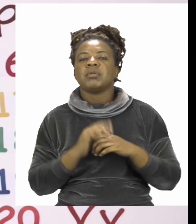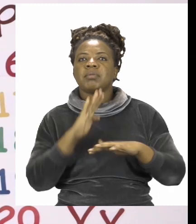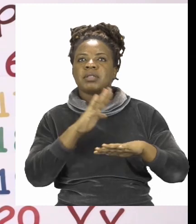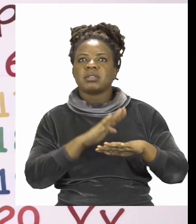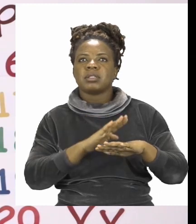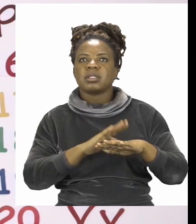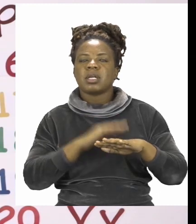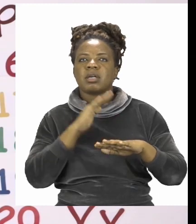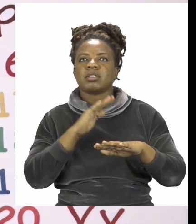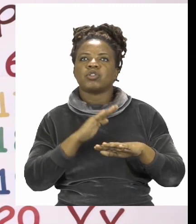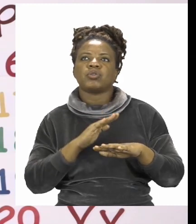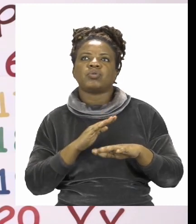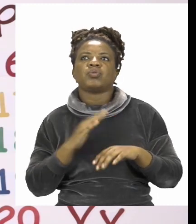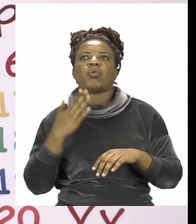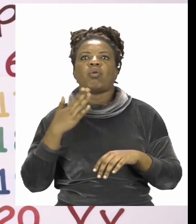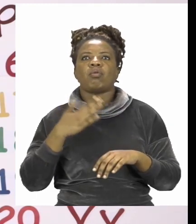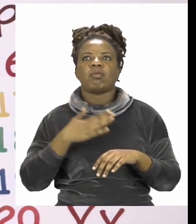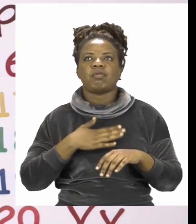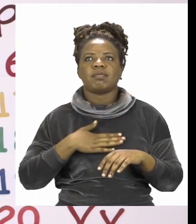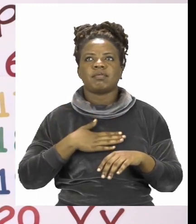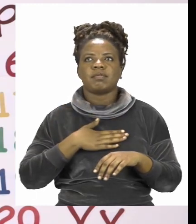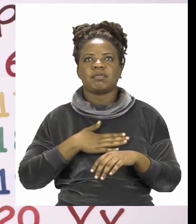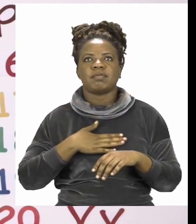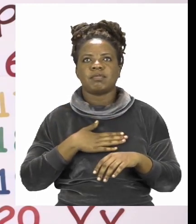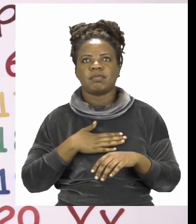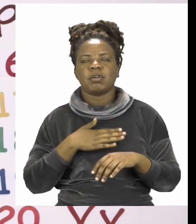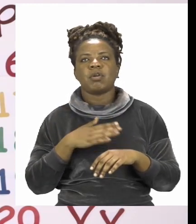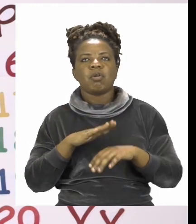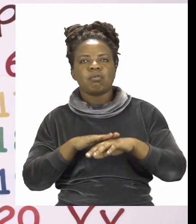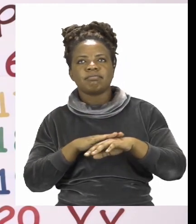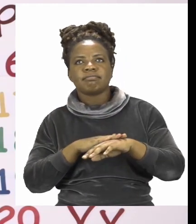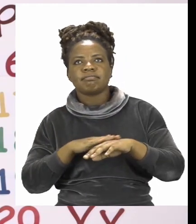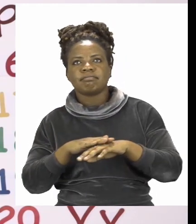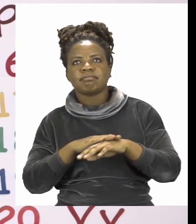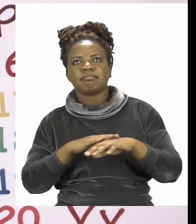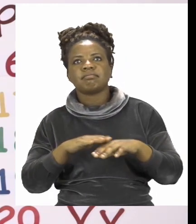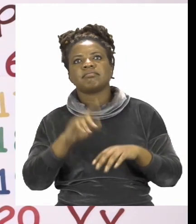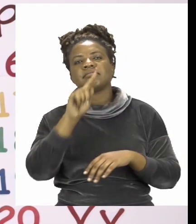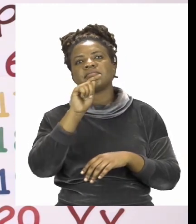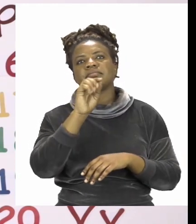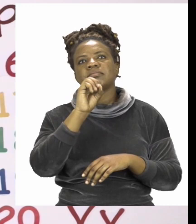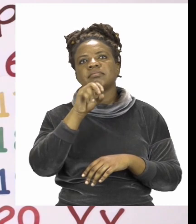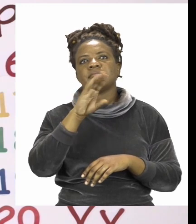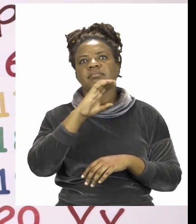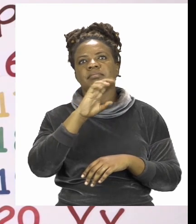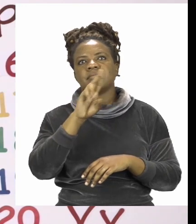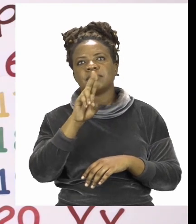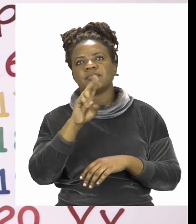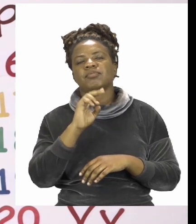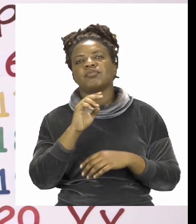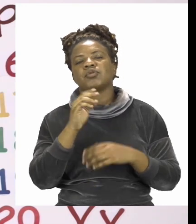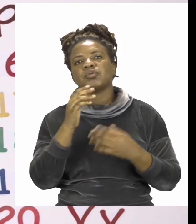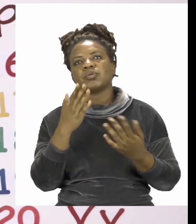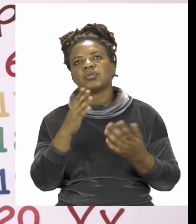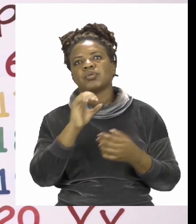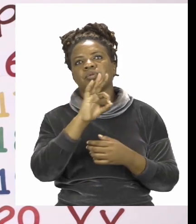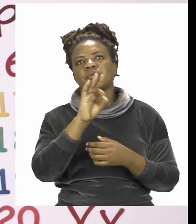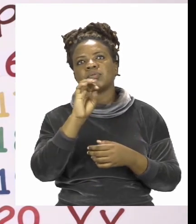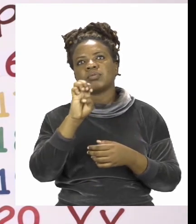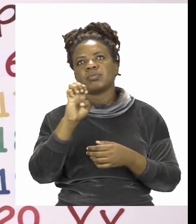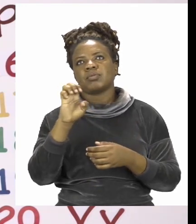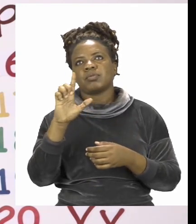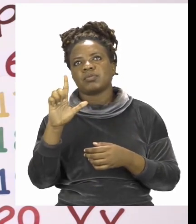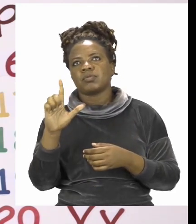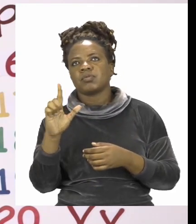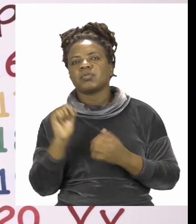feel. Now when we want to touch something or feel something, we use our hands. So if you see the